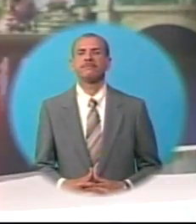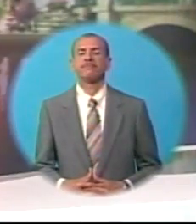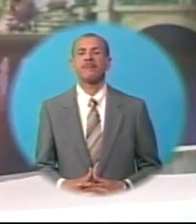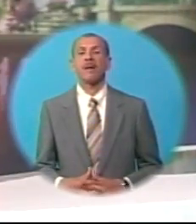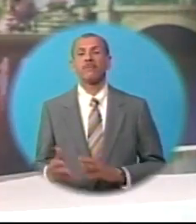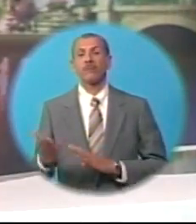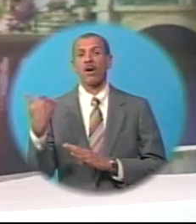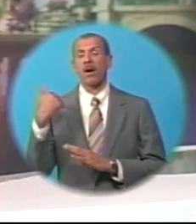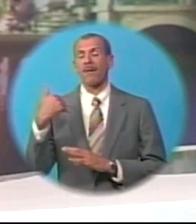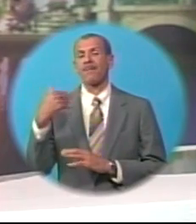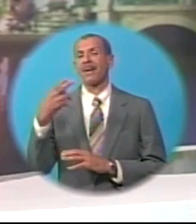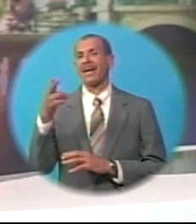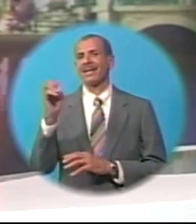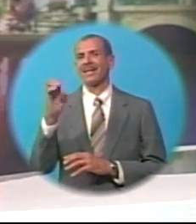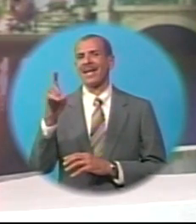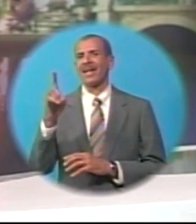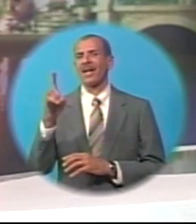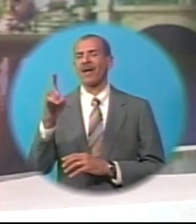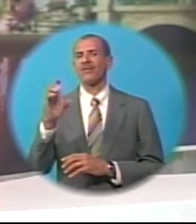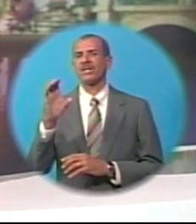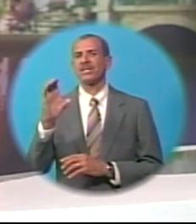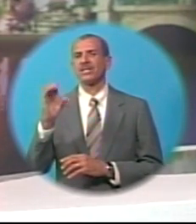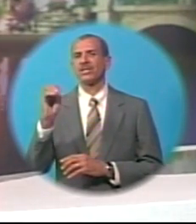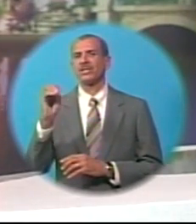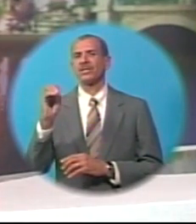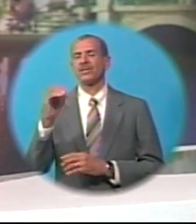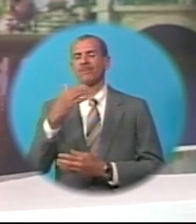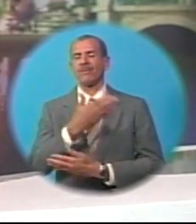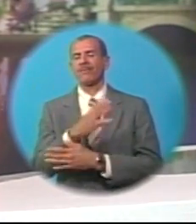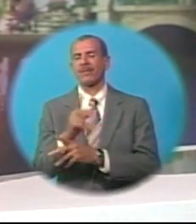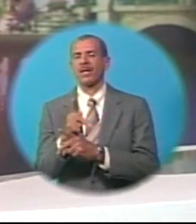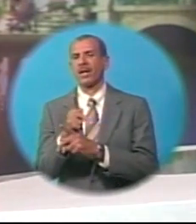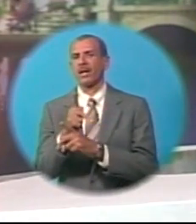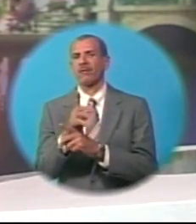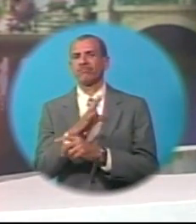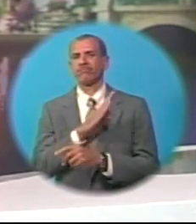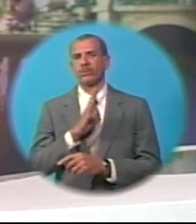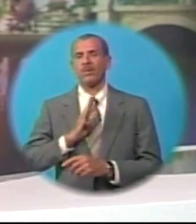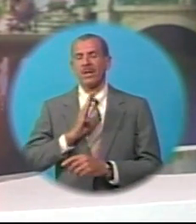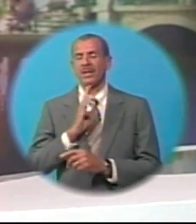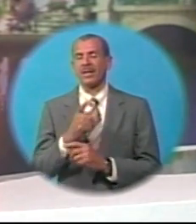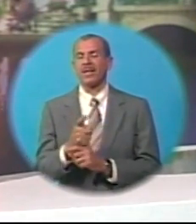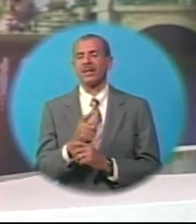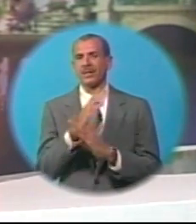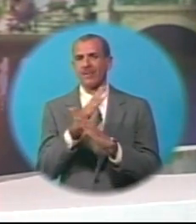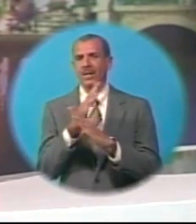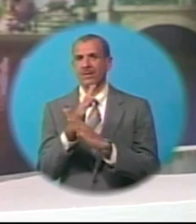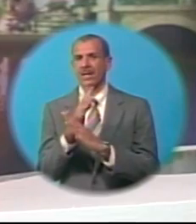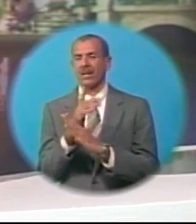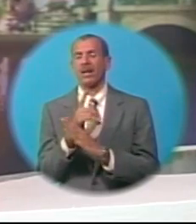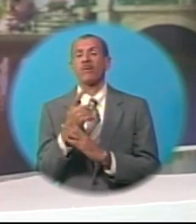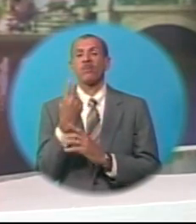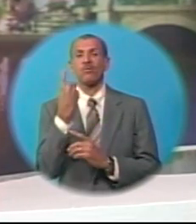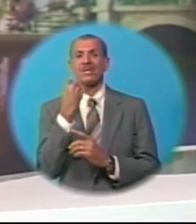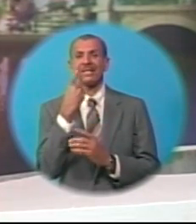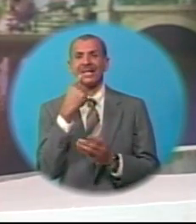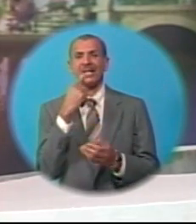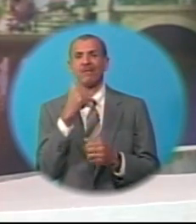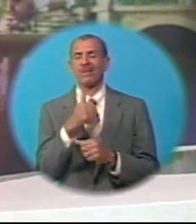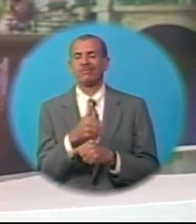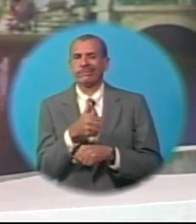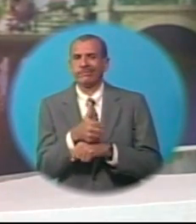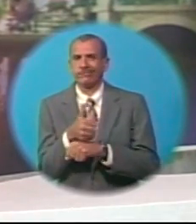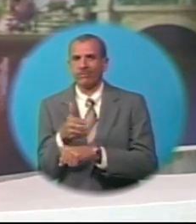A former head of the Child Care Board is defending the state entity, which in recent times has come in for heavy criticism over